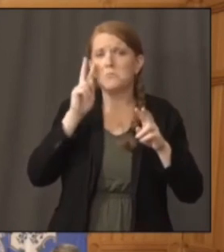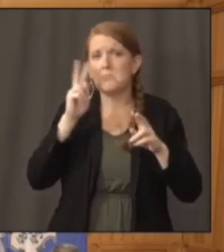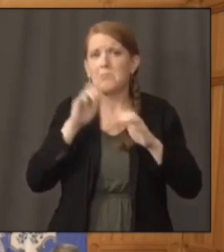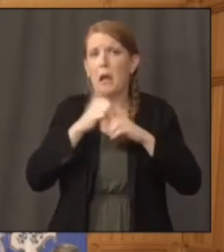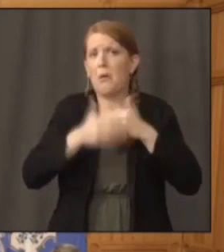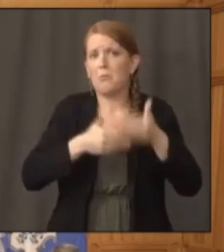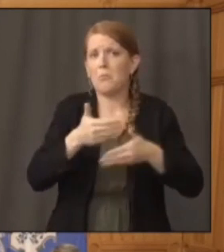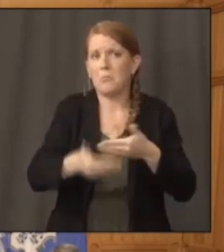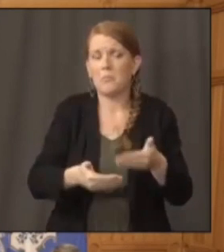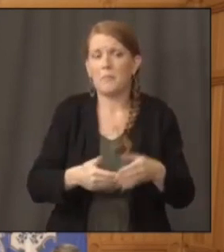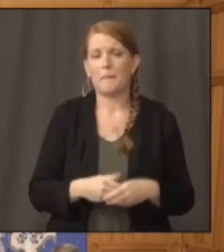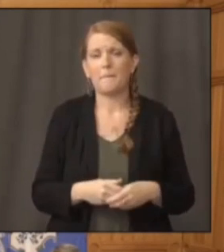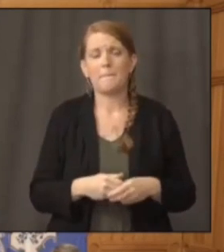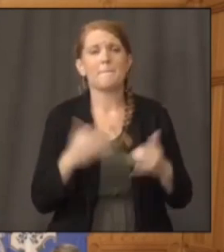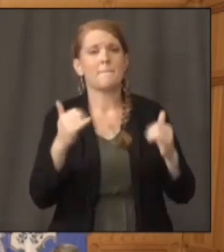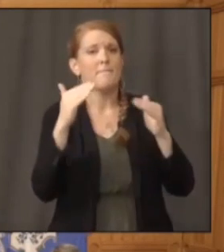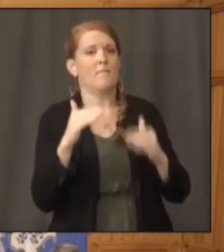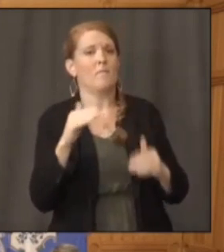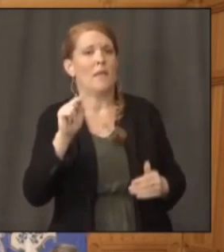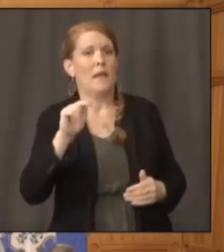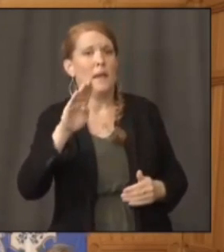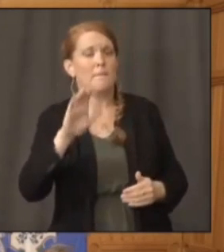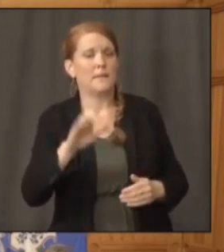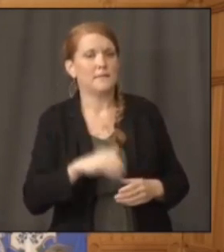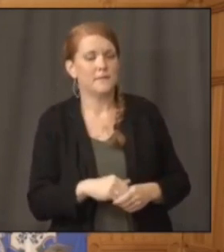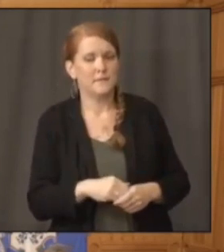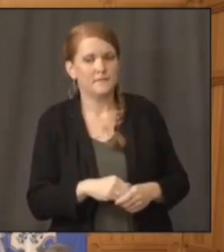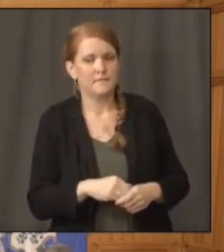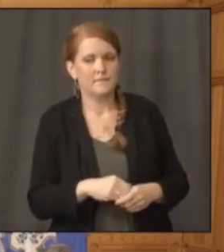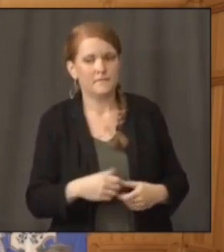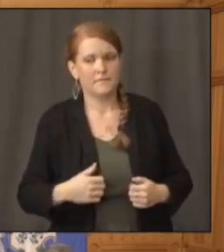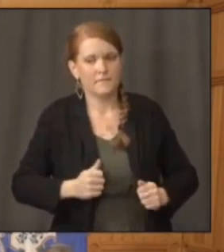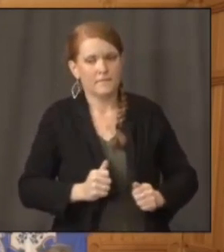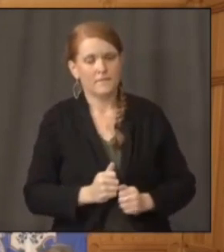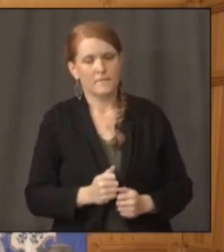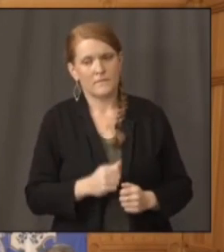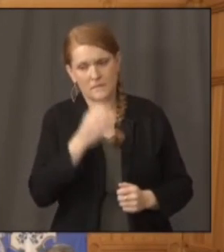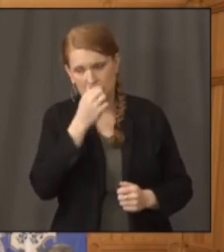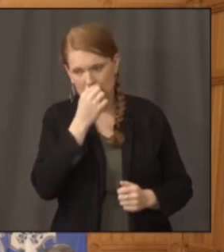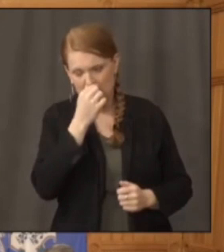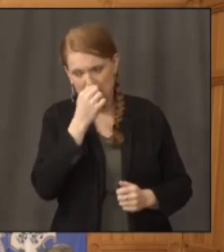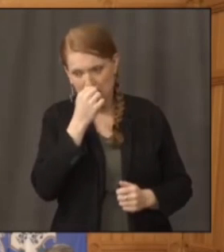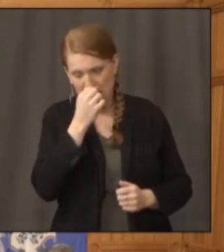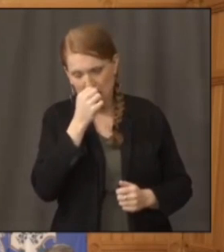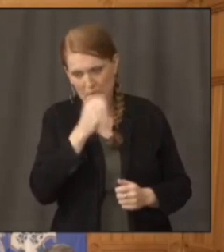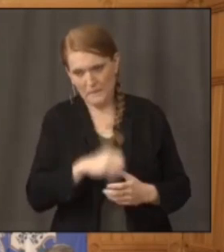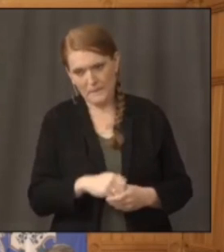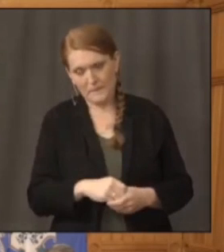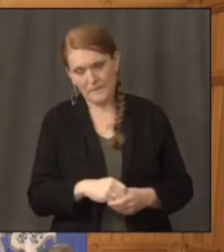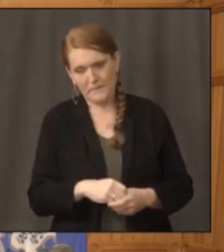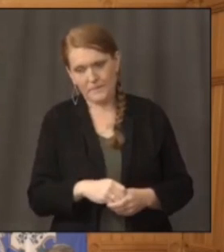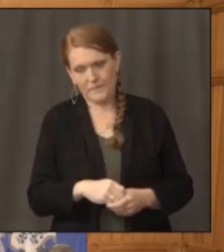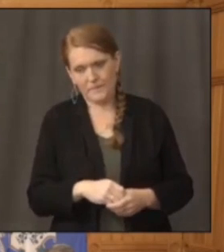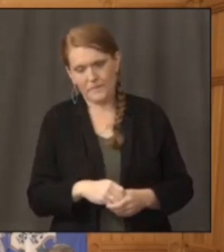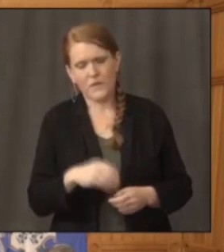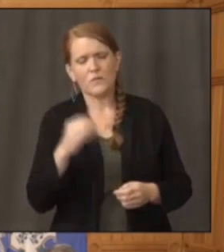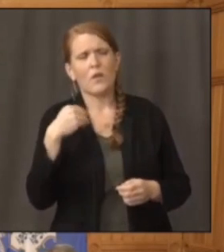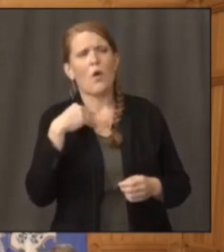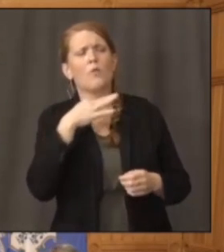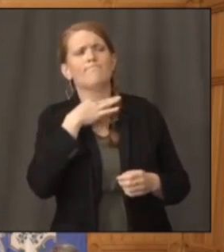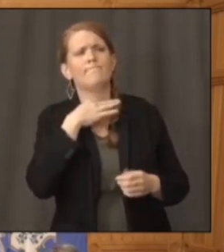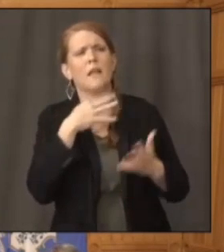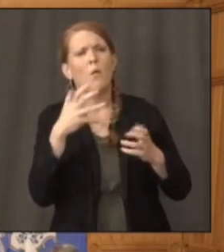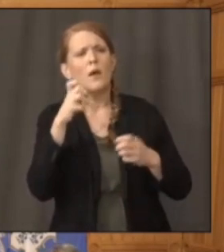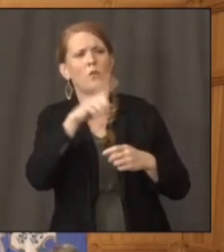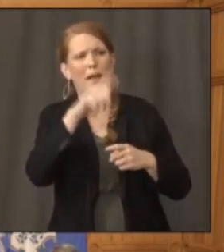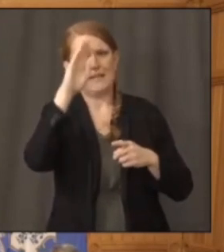NBC Connecticut. Hi, Governor. Matt Austin with NBC Connecticut. First, just wanted to ask you about the rally that took place outside